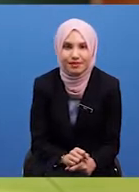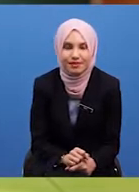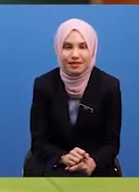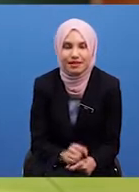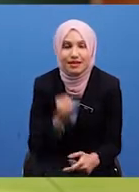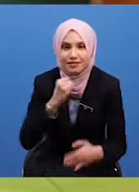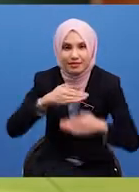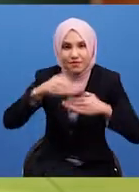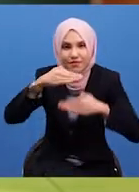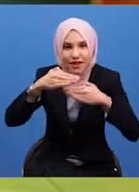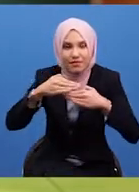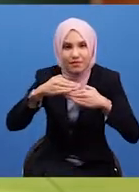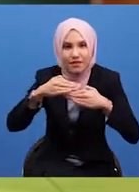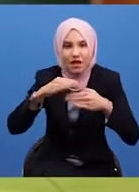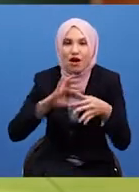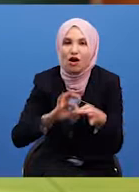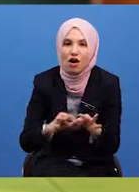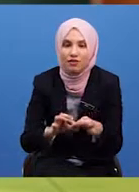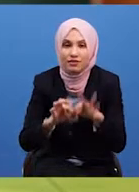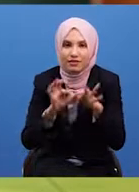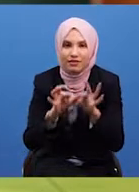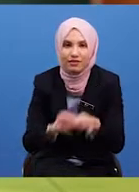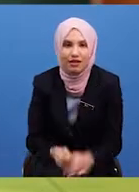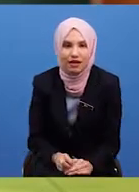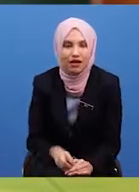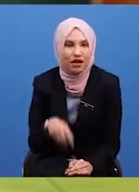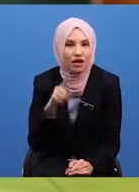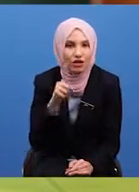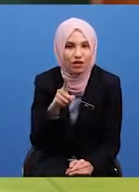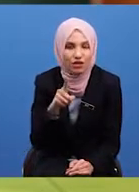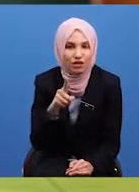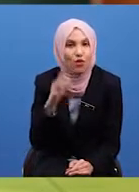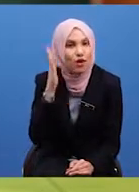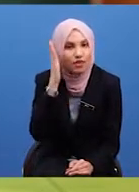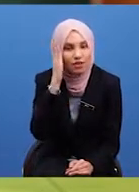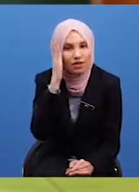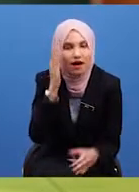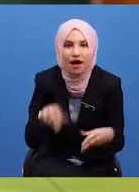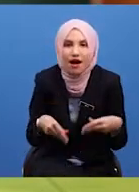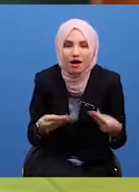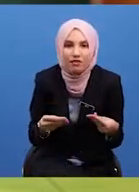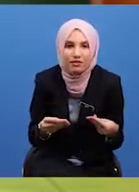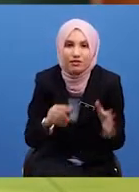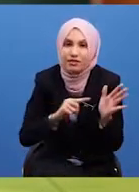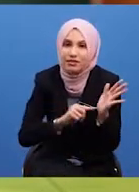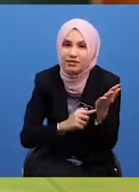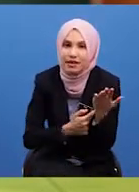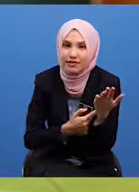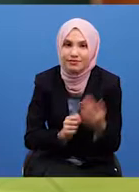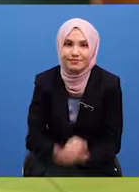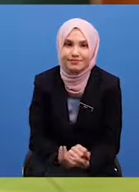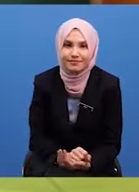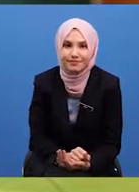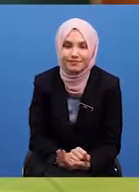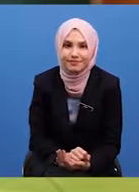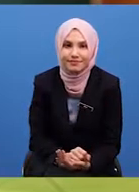the development of the story. You will get to know how the story starts and how it progresses and ends.